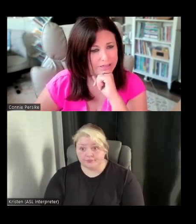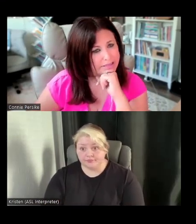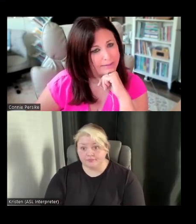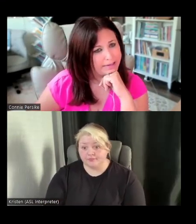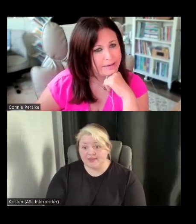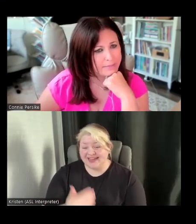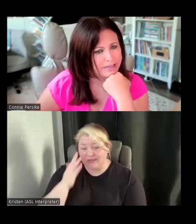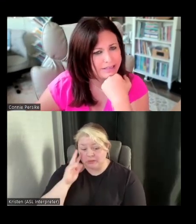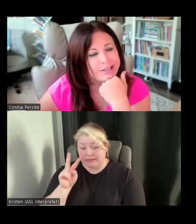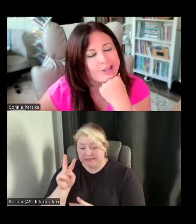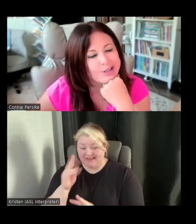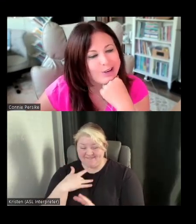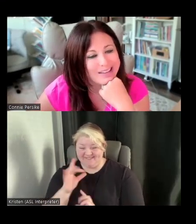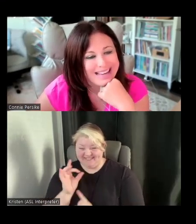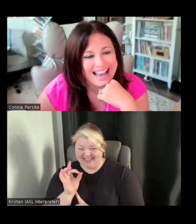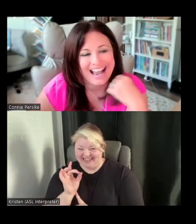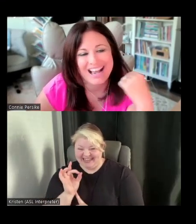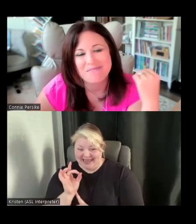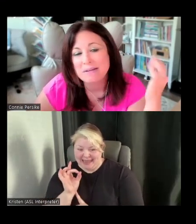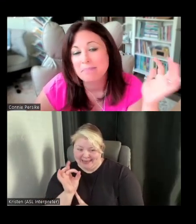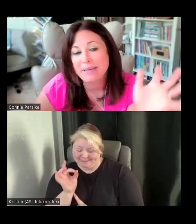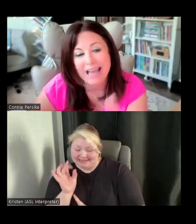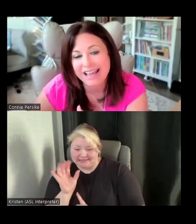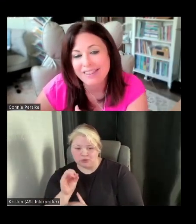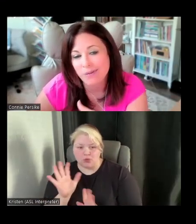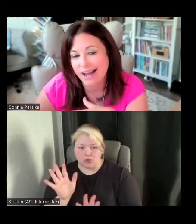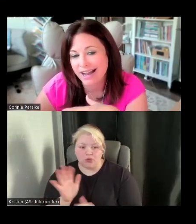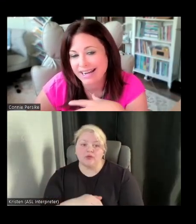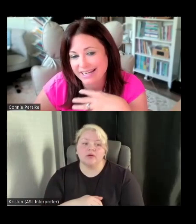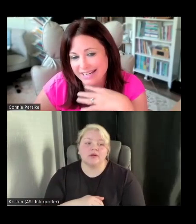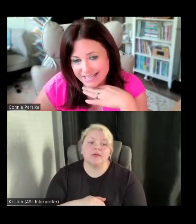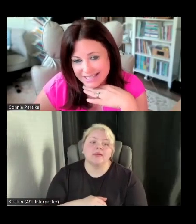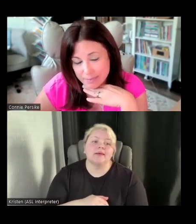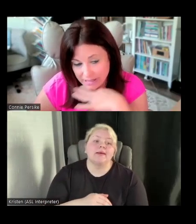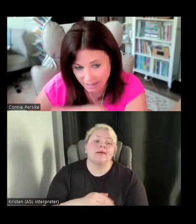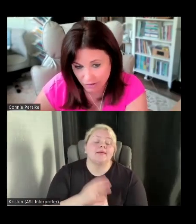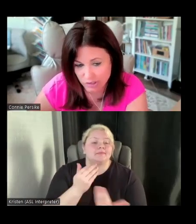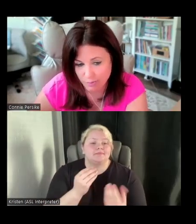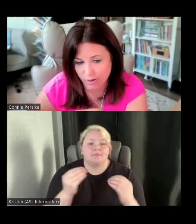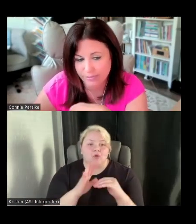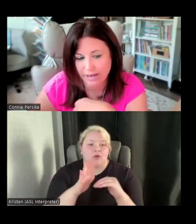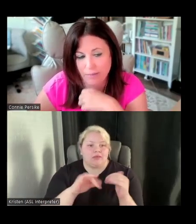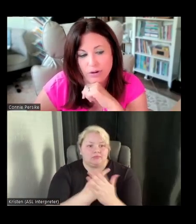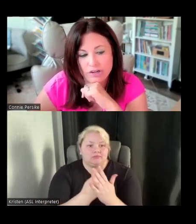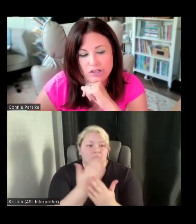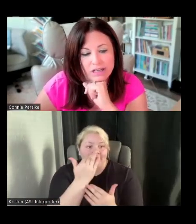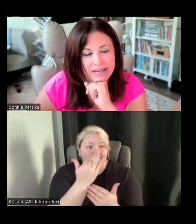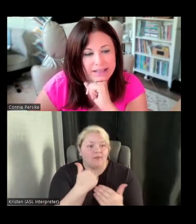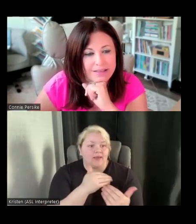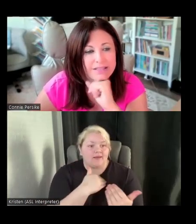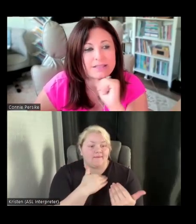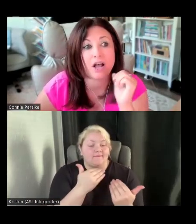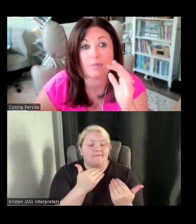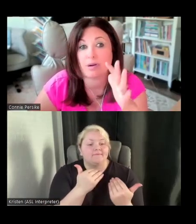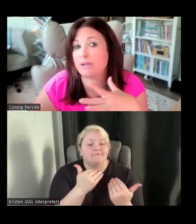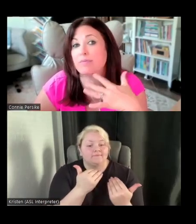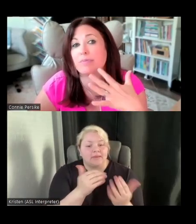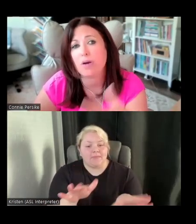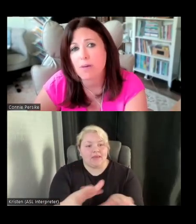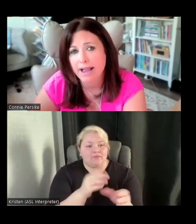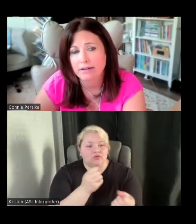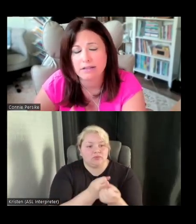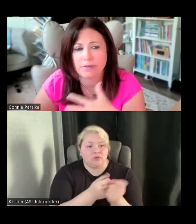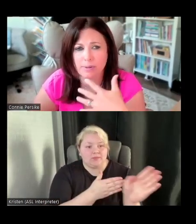8 minutes. So beyond the why is the behavior support plan portion. And this is all about